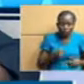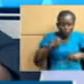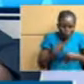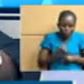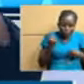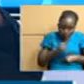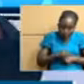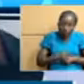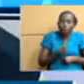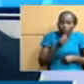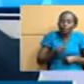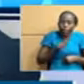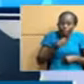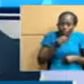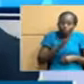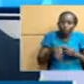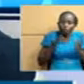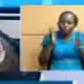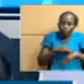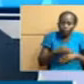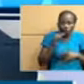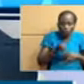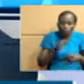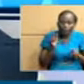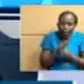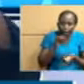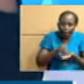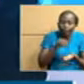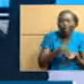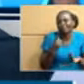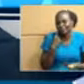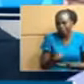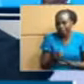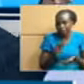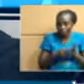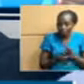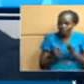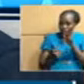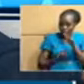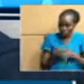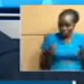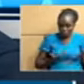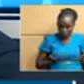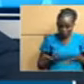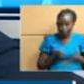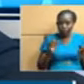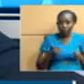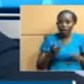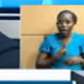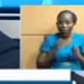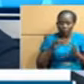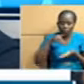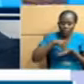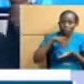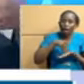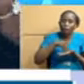are on job. They are not earning enough to make meaningful savings. So in a situation where, for example, we don't have a minimum wage